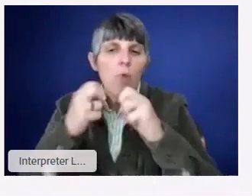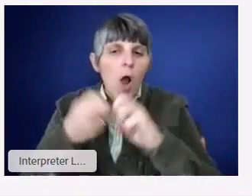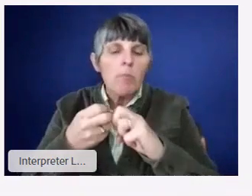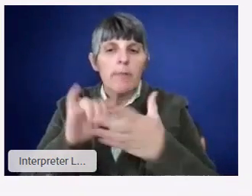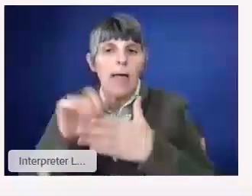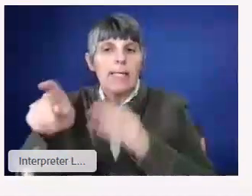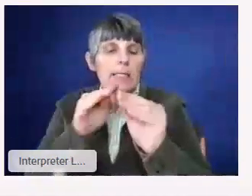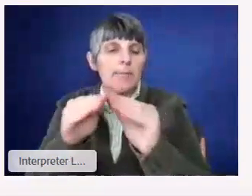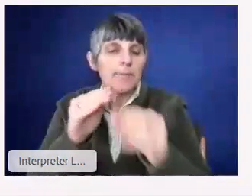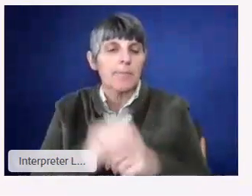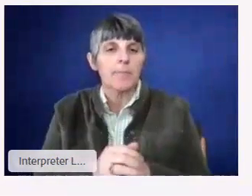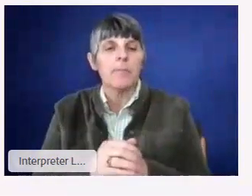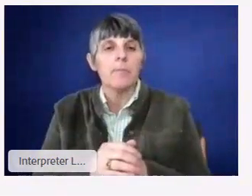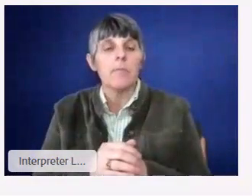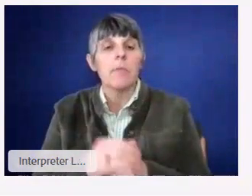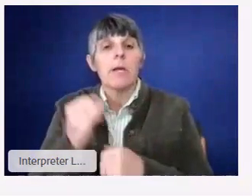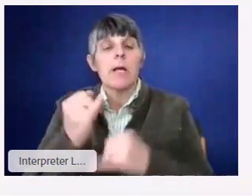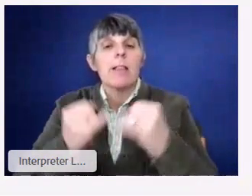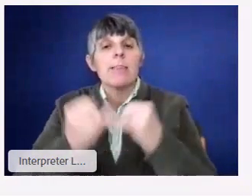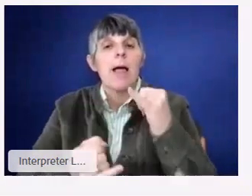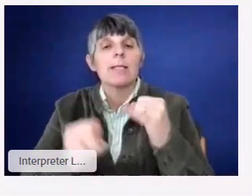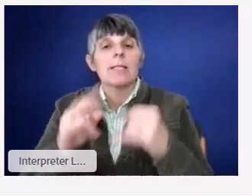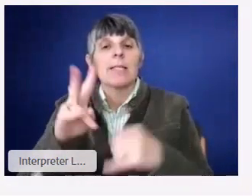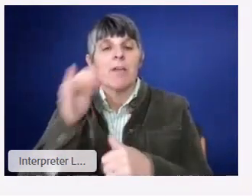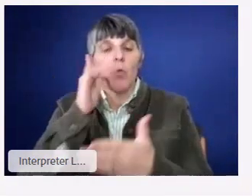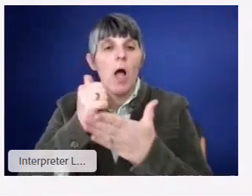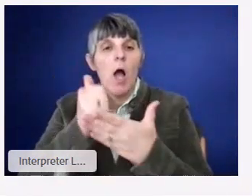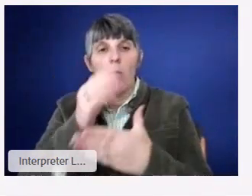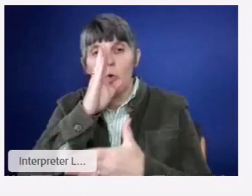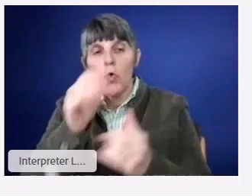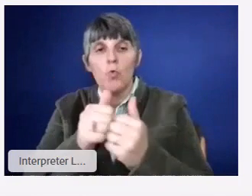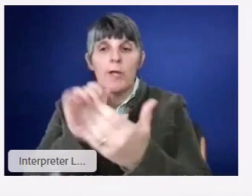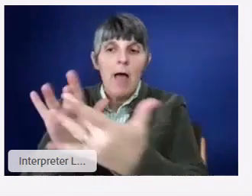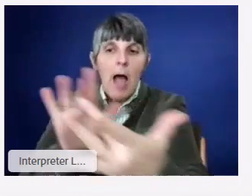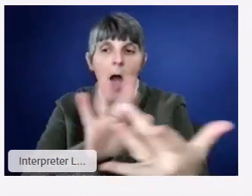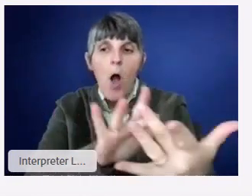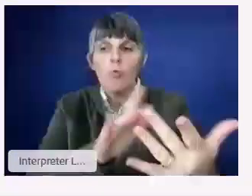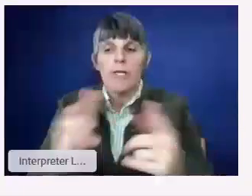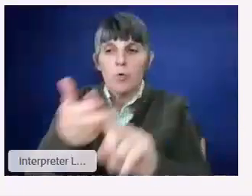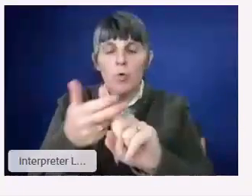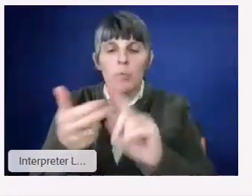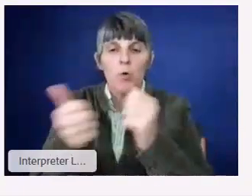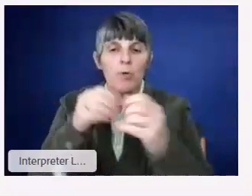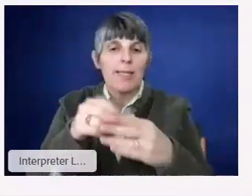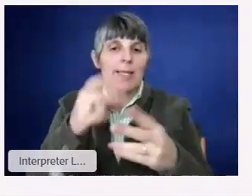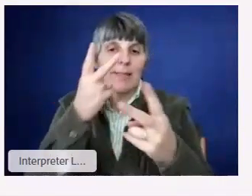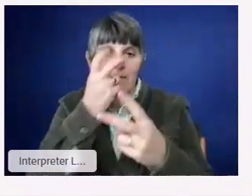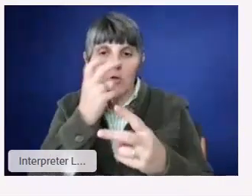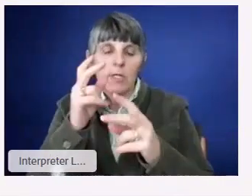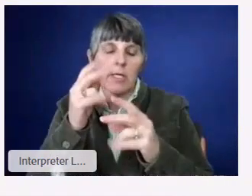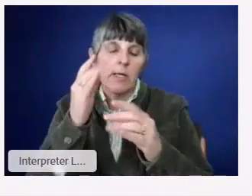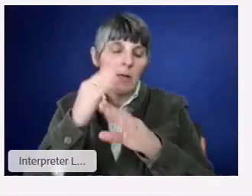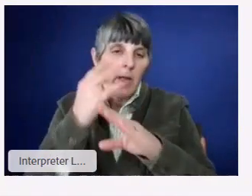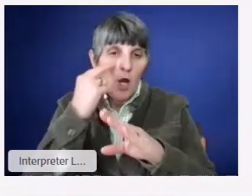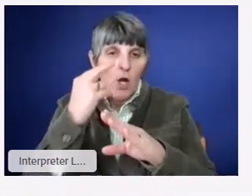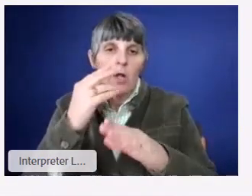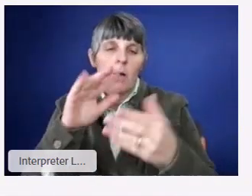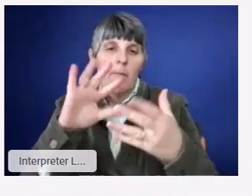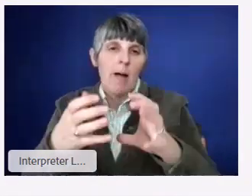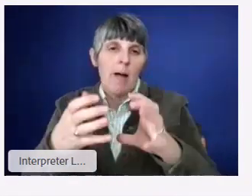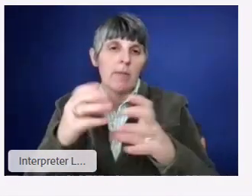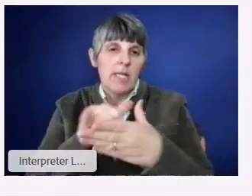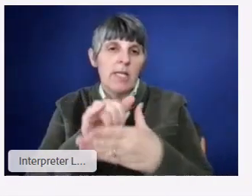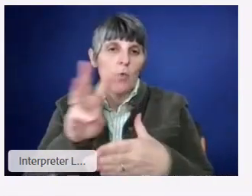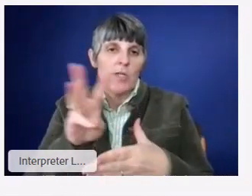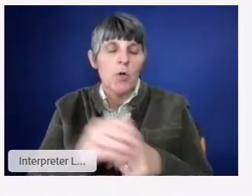corrected. Lastly, VIA will be helping directly with outreach and recruitment within the visually impaired population in Western New York.